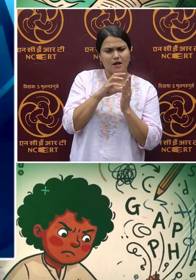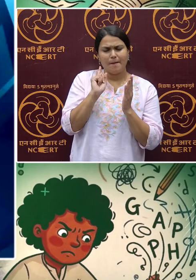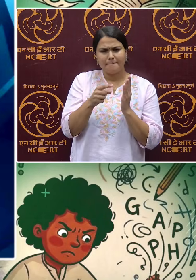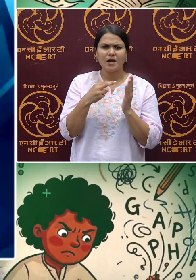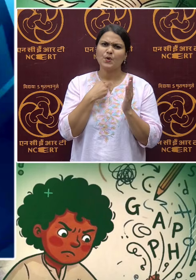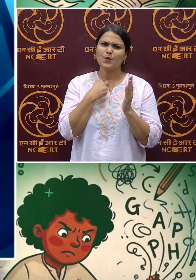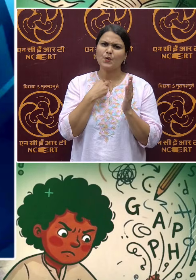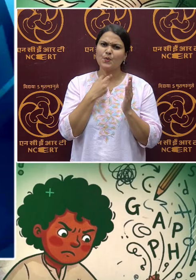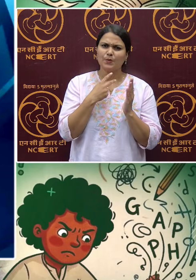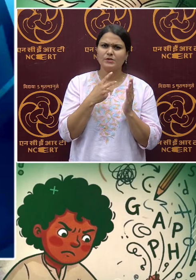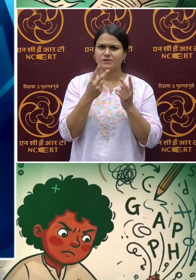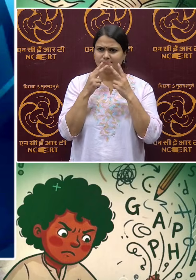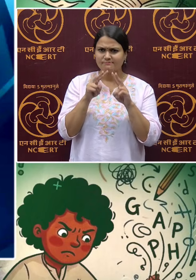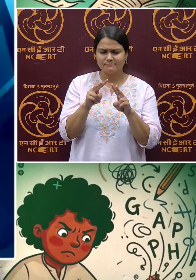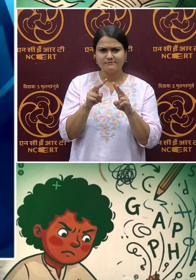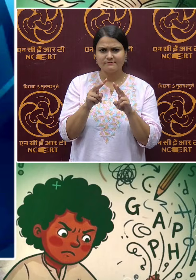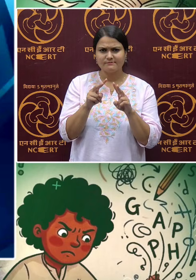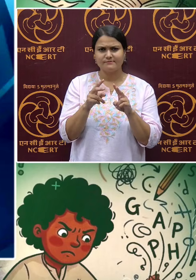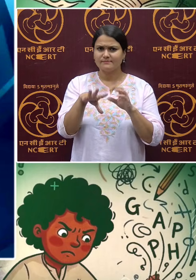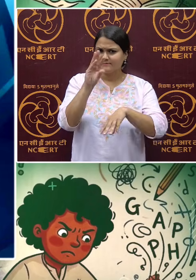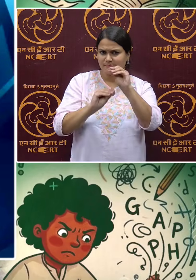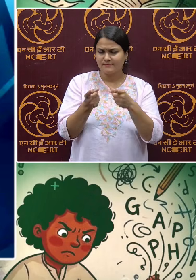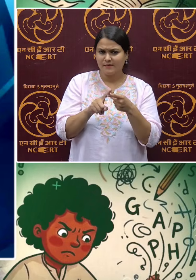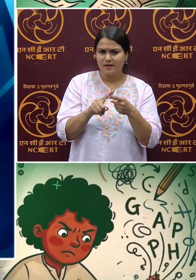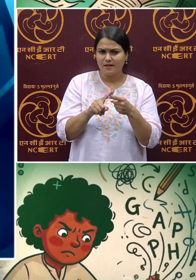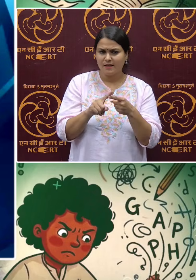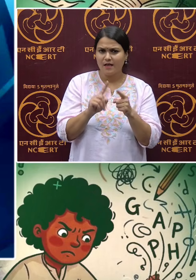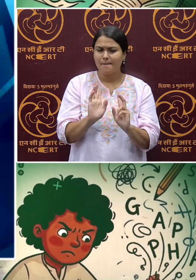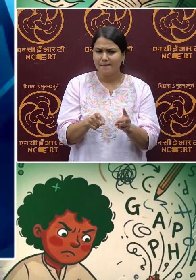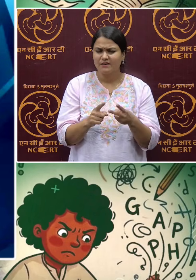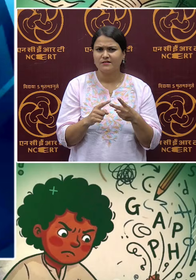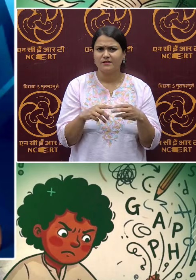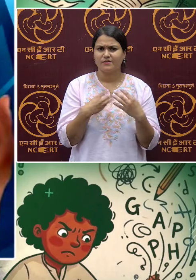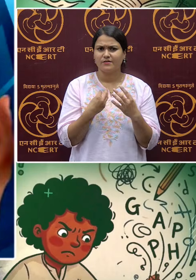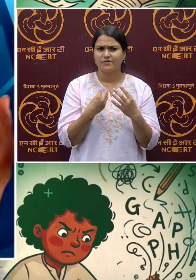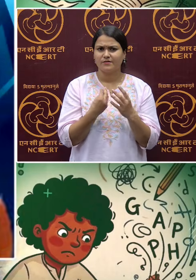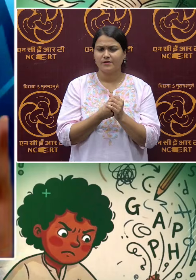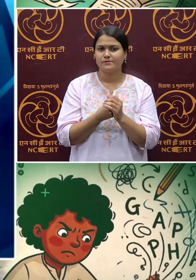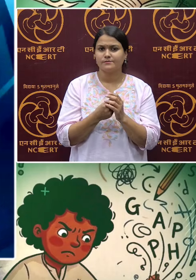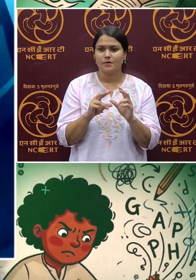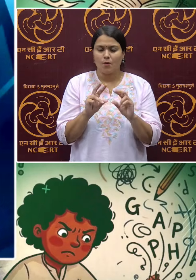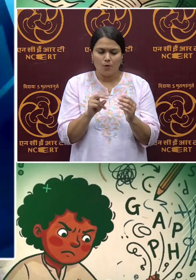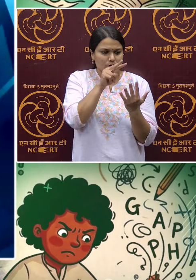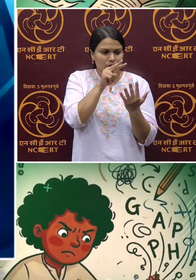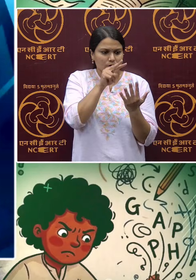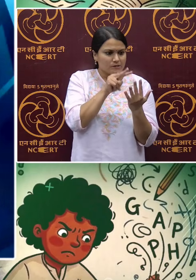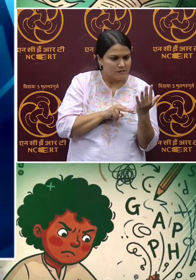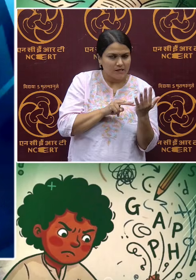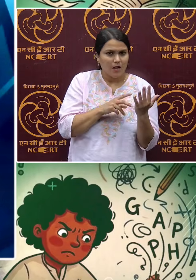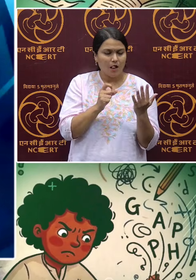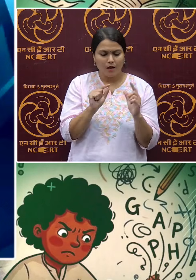auditory learning can happen. But when we need not actually literally want to read and write the